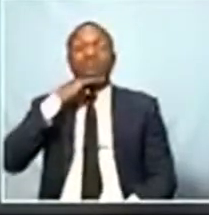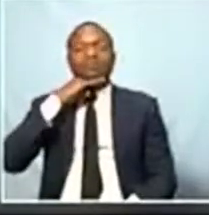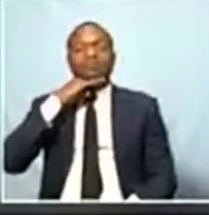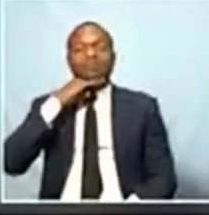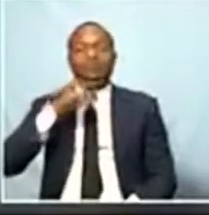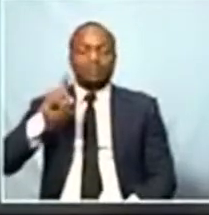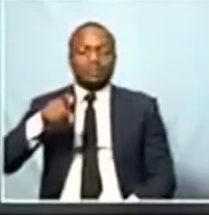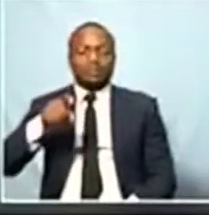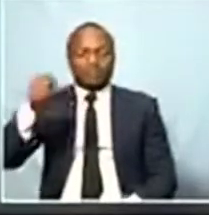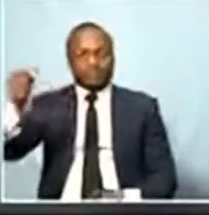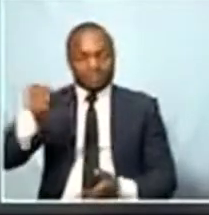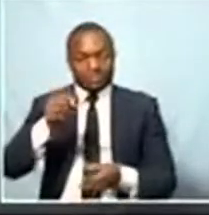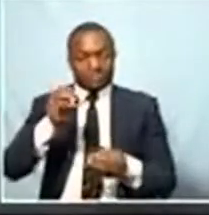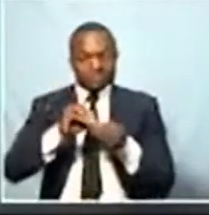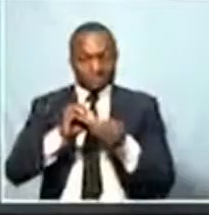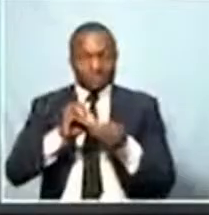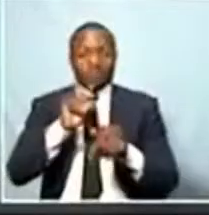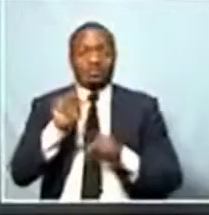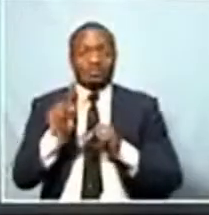to employ more people.